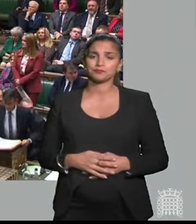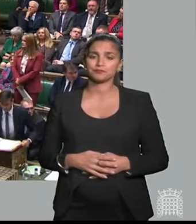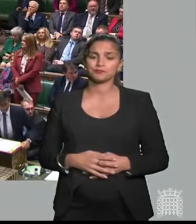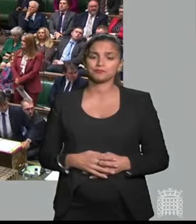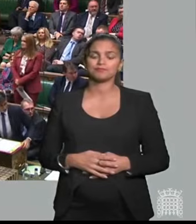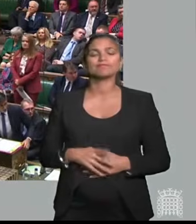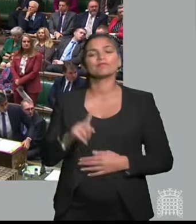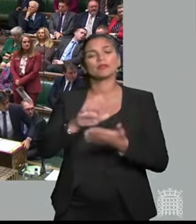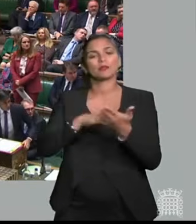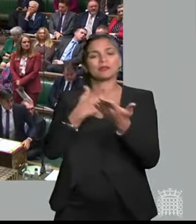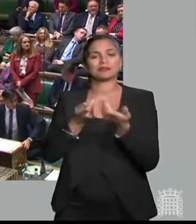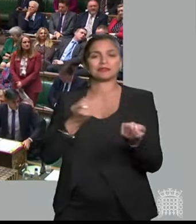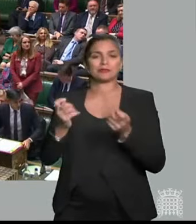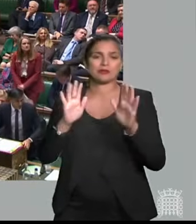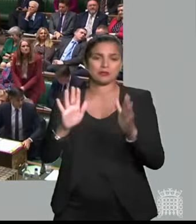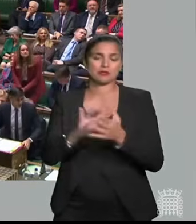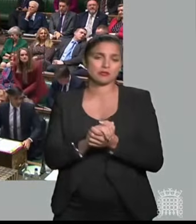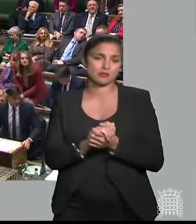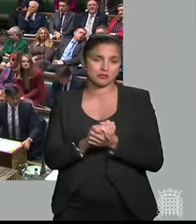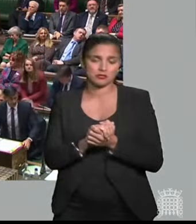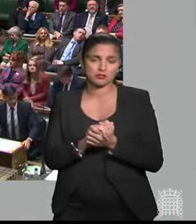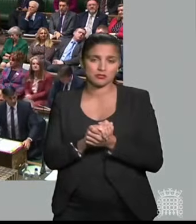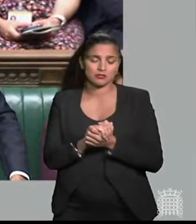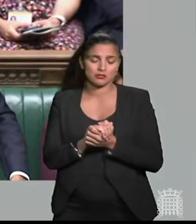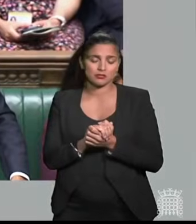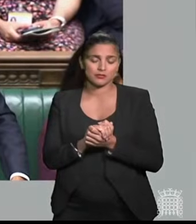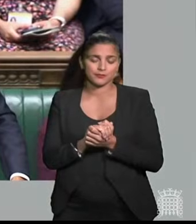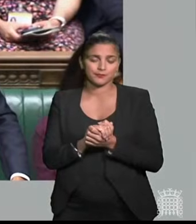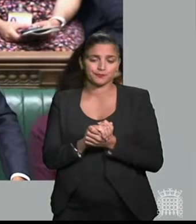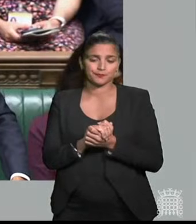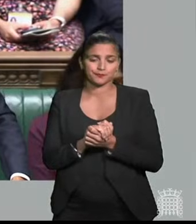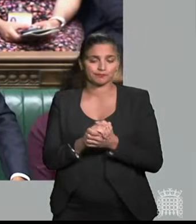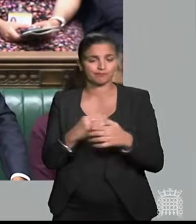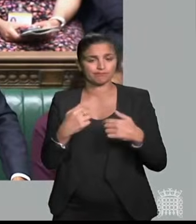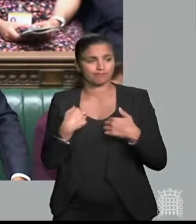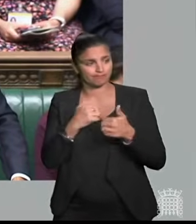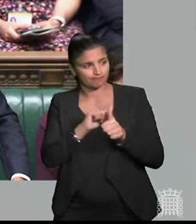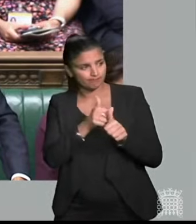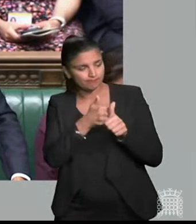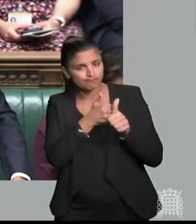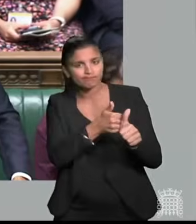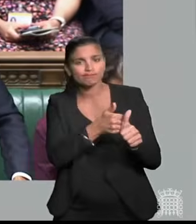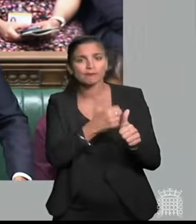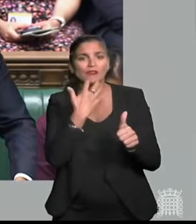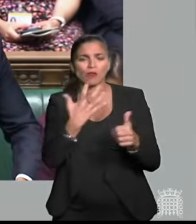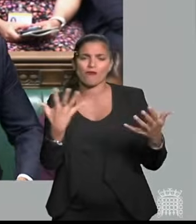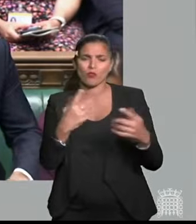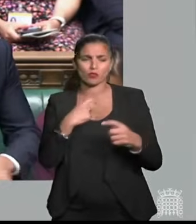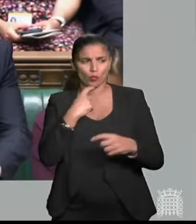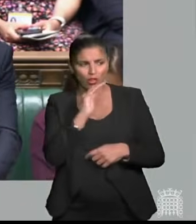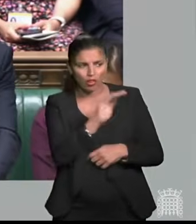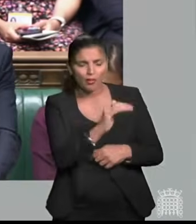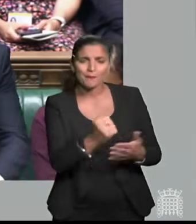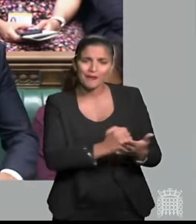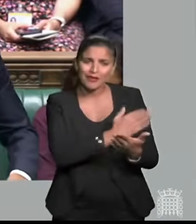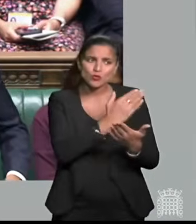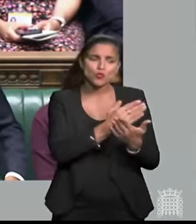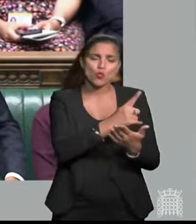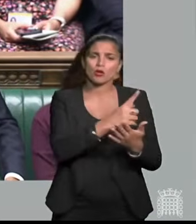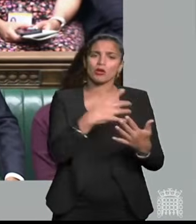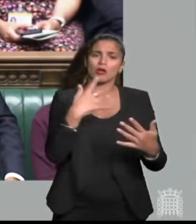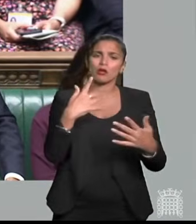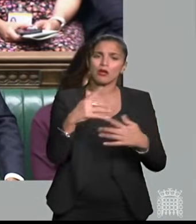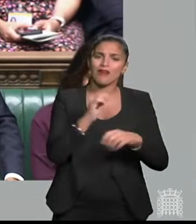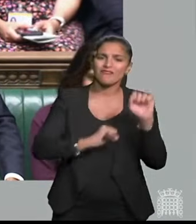Mr Speaker, as a friend, we will always urge Israel to take every possible practical precaution to avoid